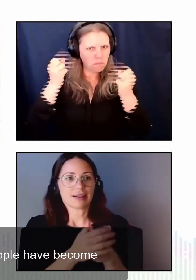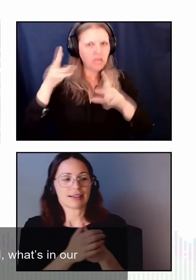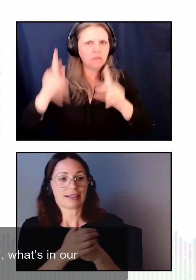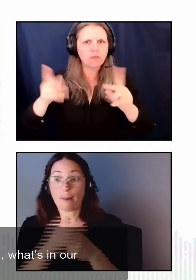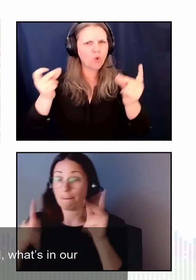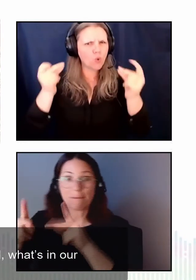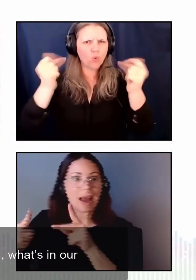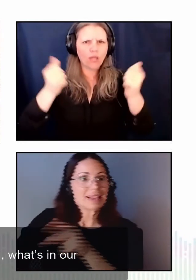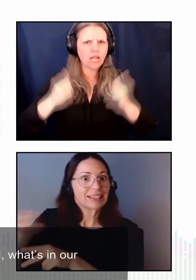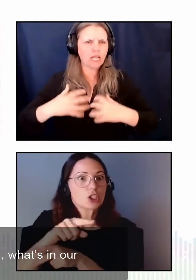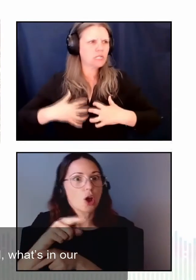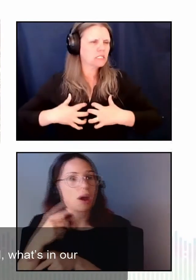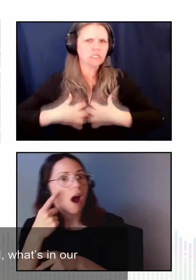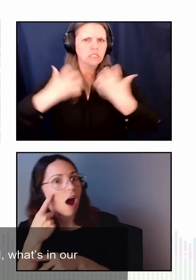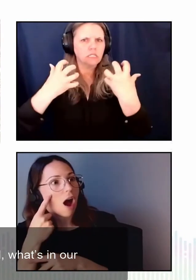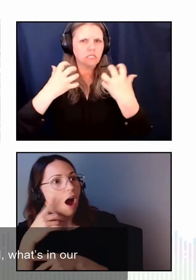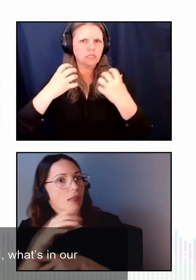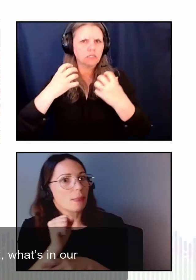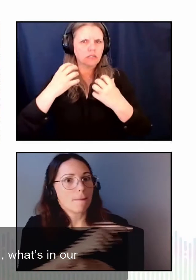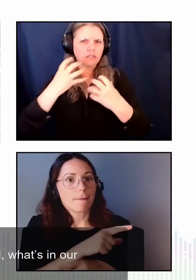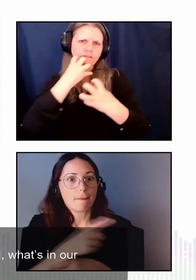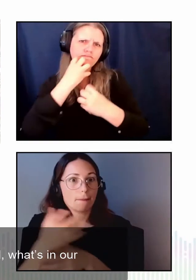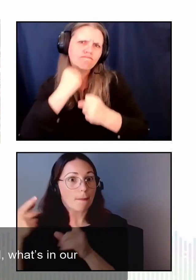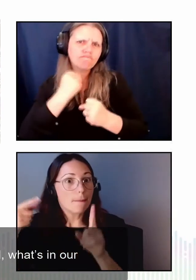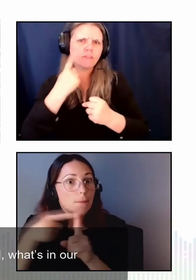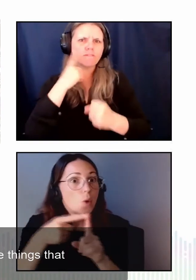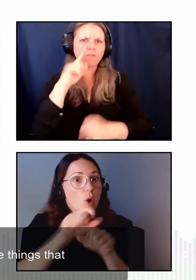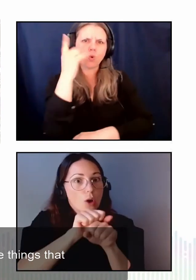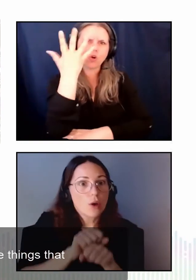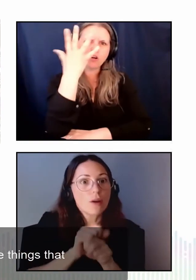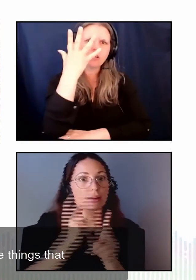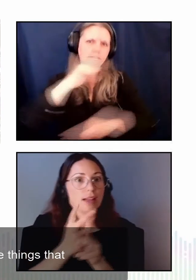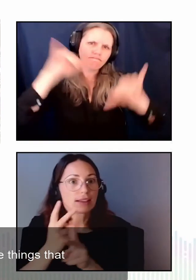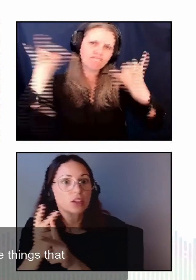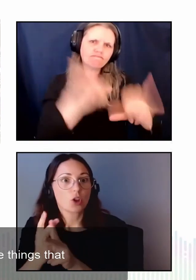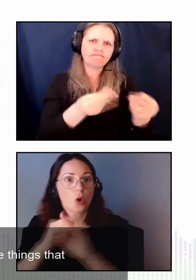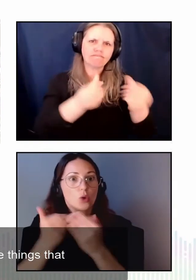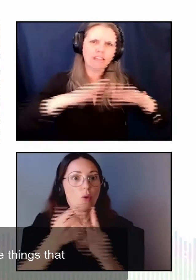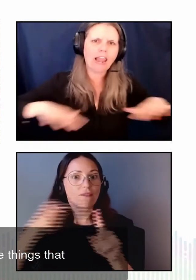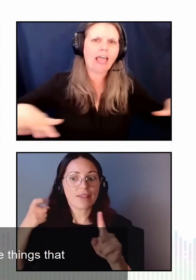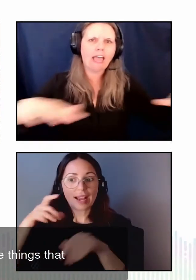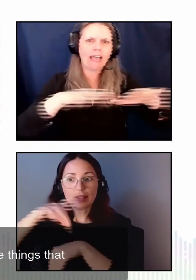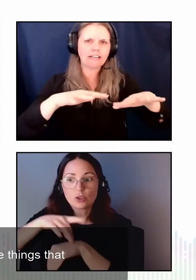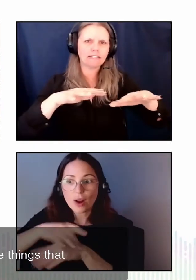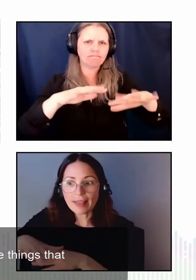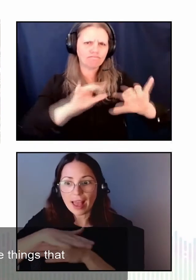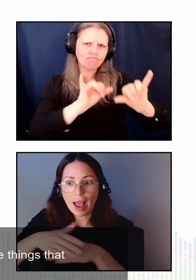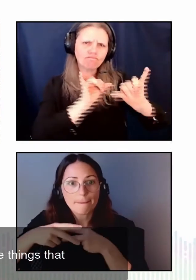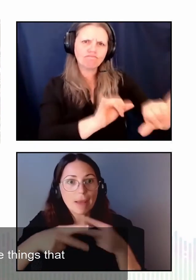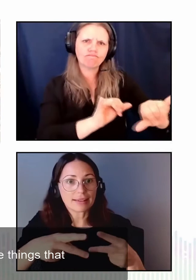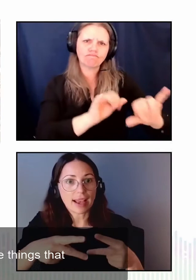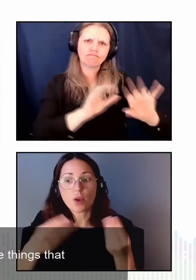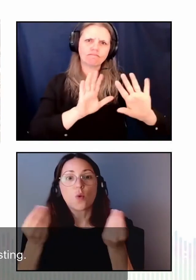their caring about what grows on the land, what's in our habitat, and what we